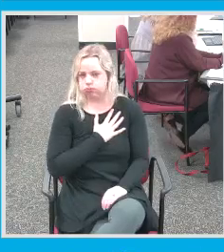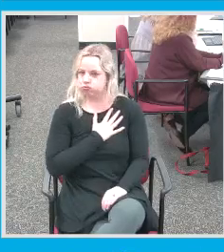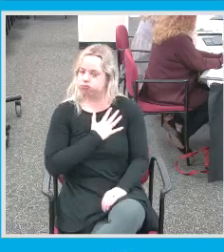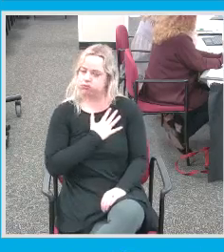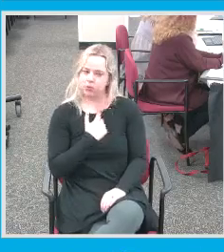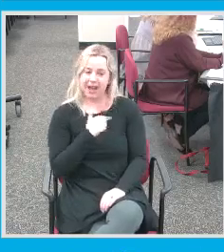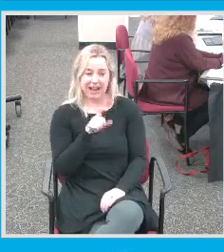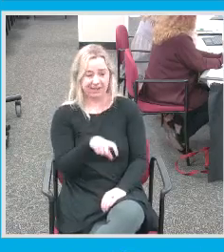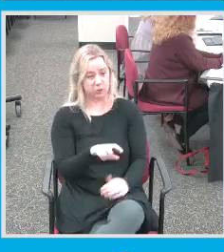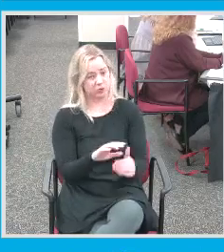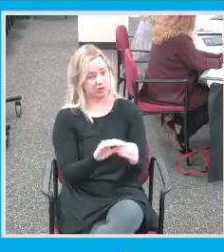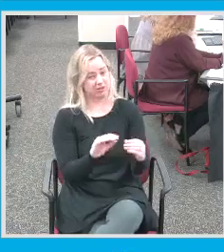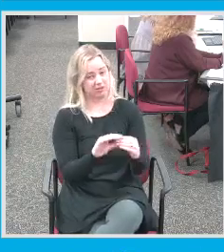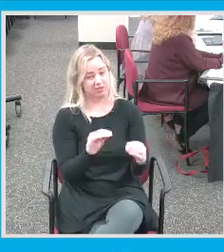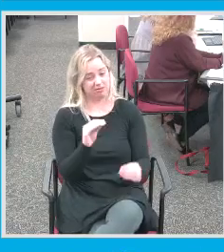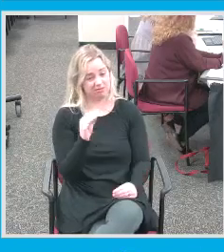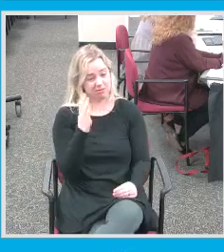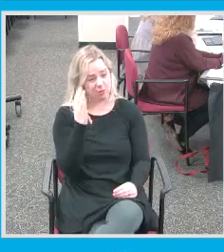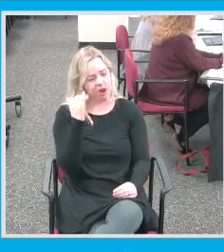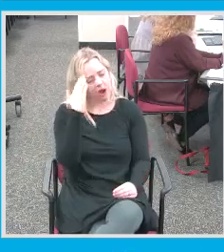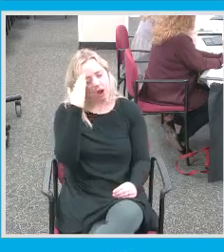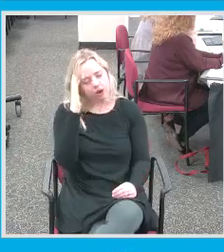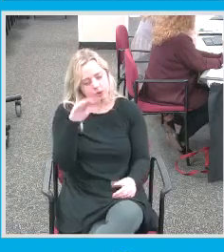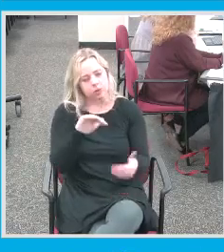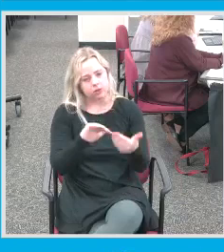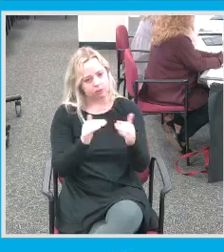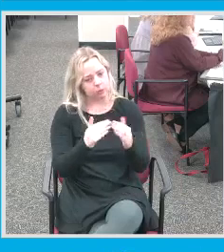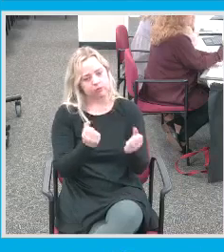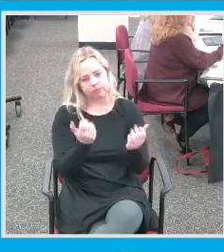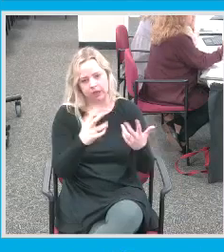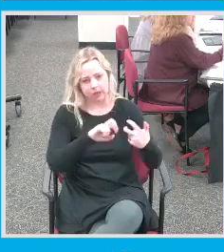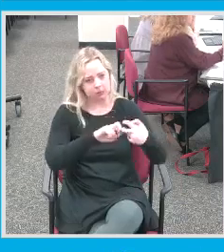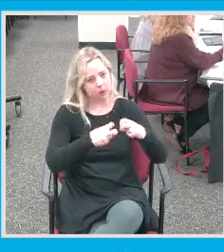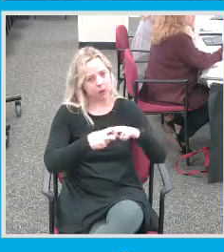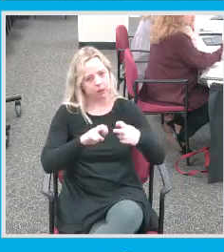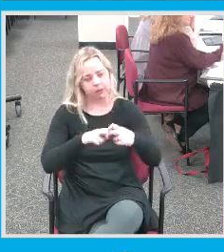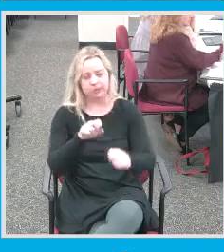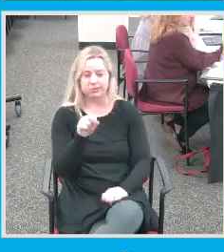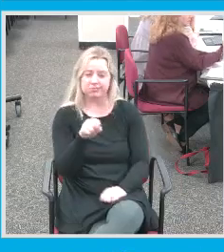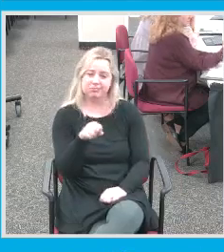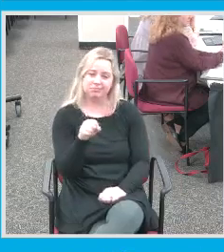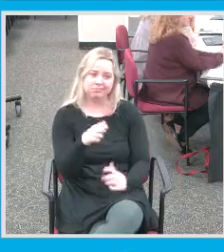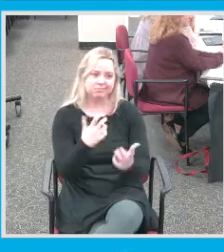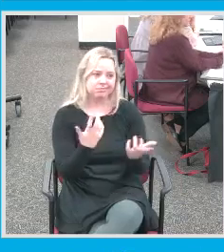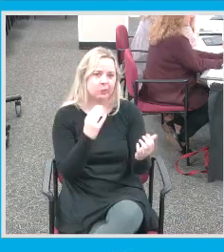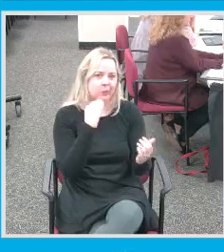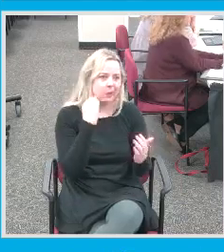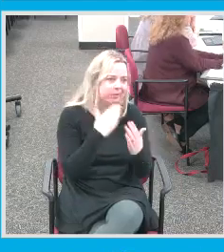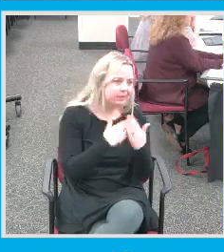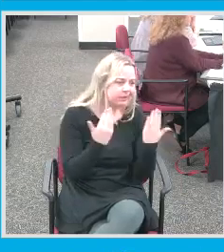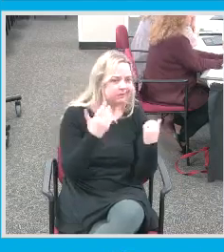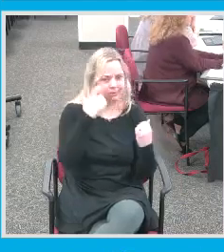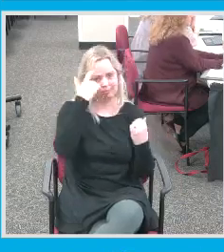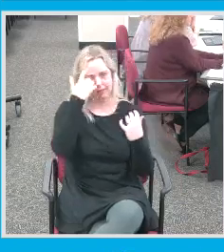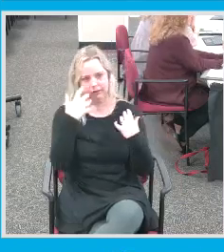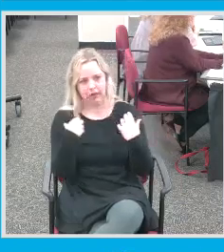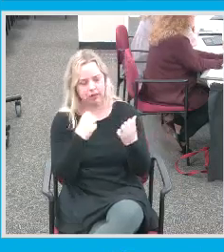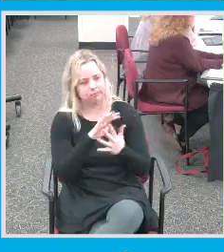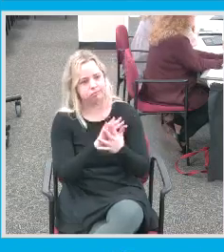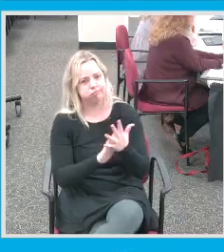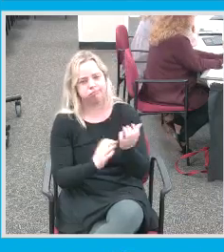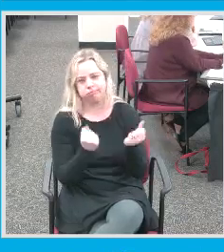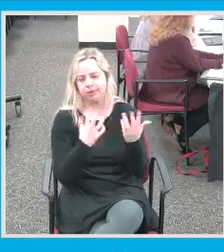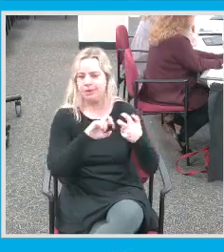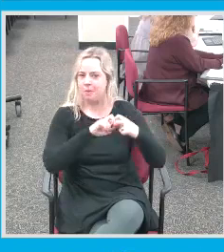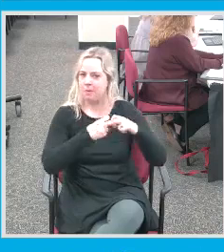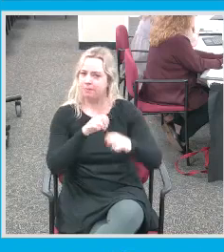because I know we've got a lot of problems in our community. We talk about complex, homelessness and mental illness, but there's a lot of